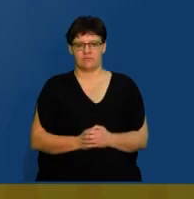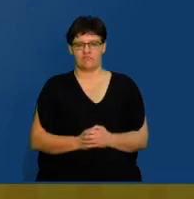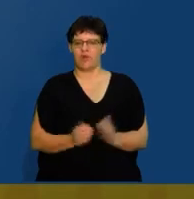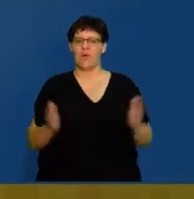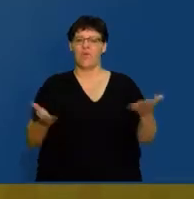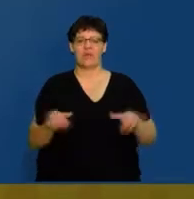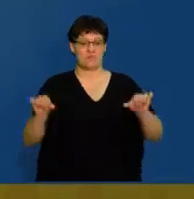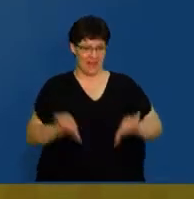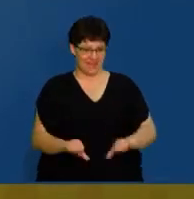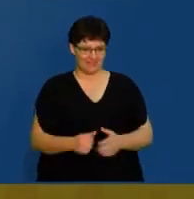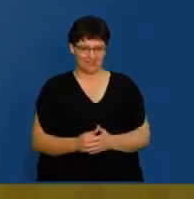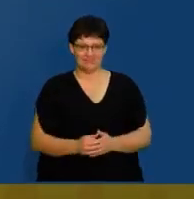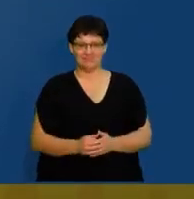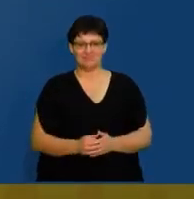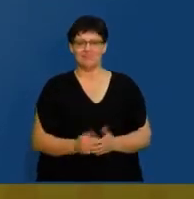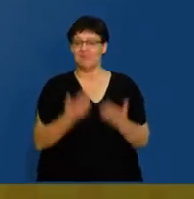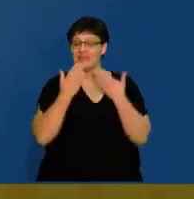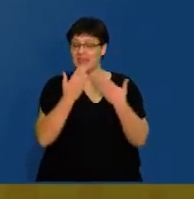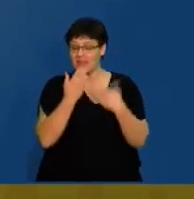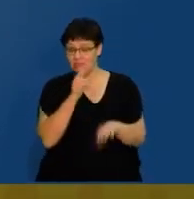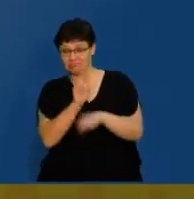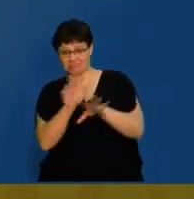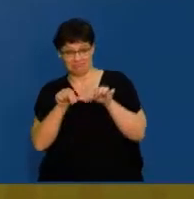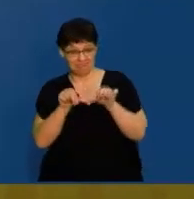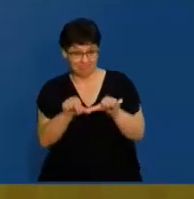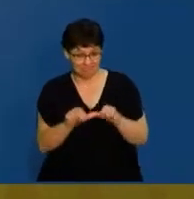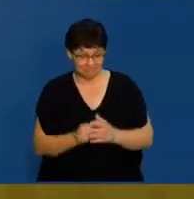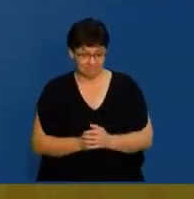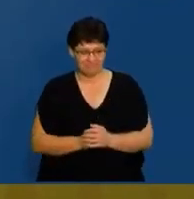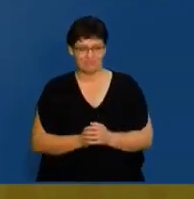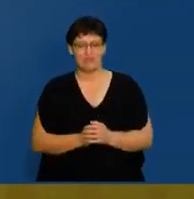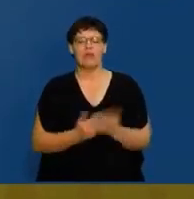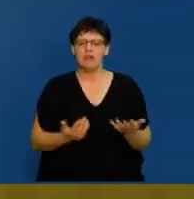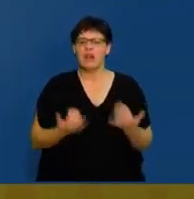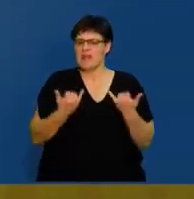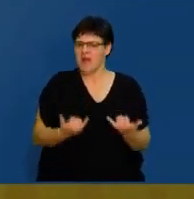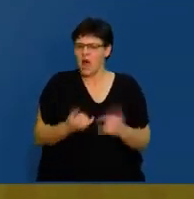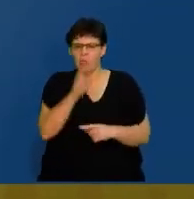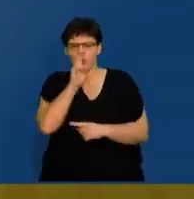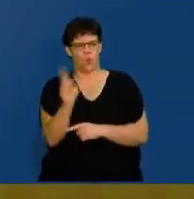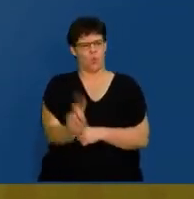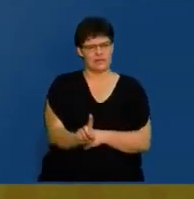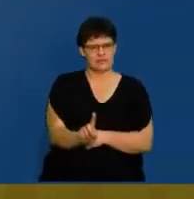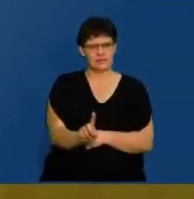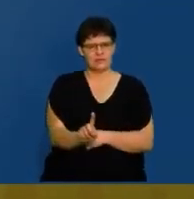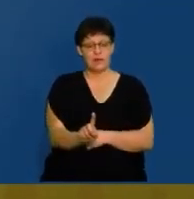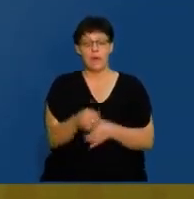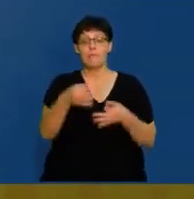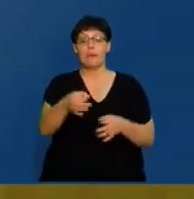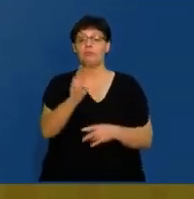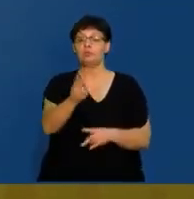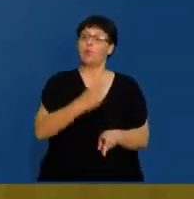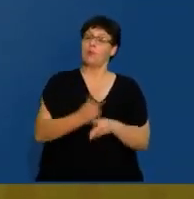Welcome back, folks. Thank you for sticking in there. In this segment, we're going to look at the best way for you to prepare for paper